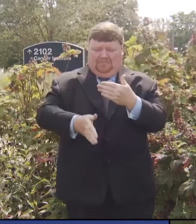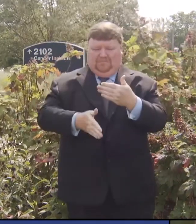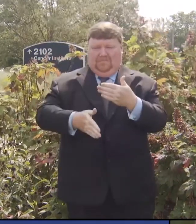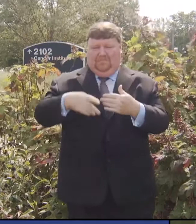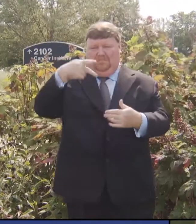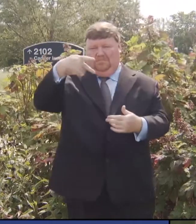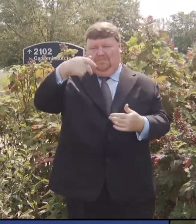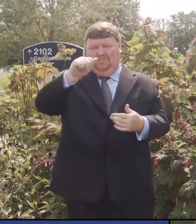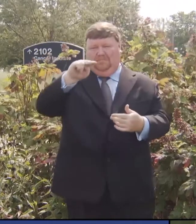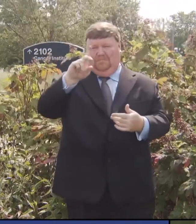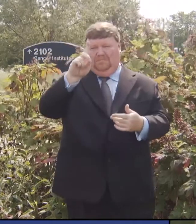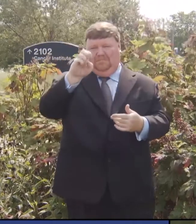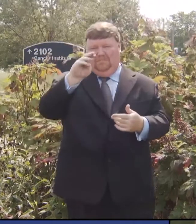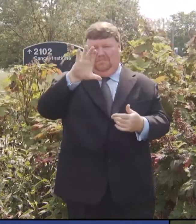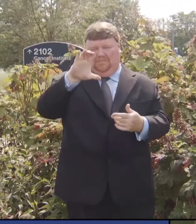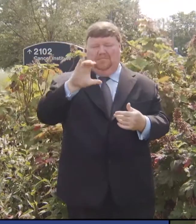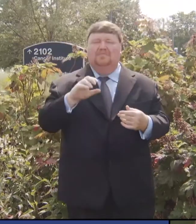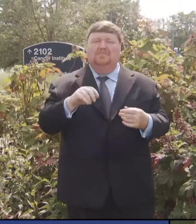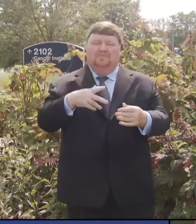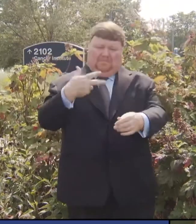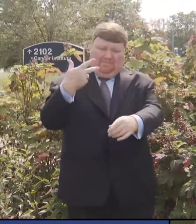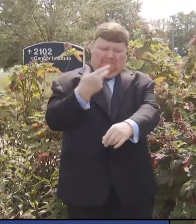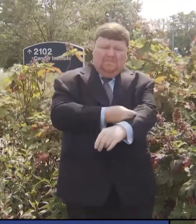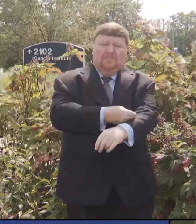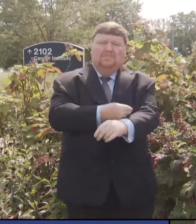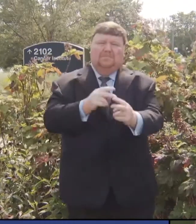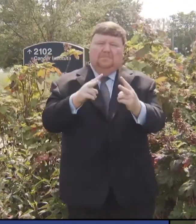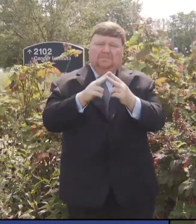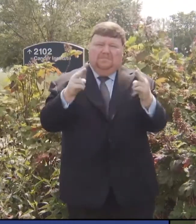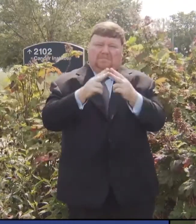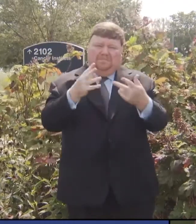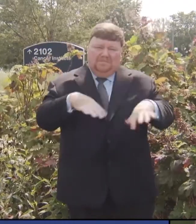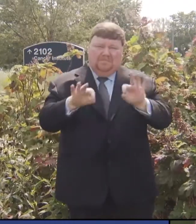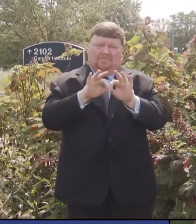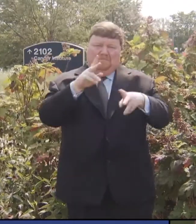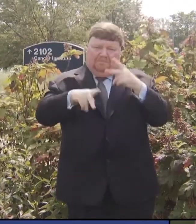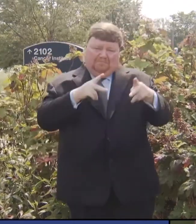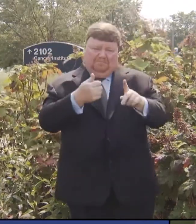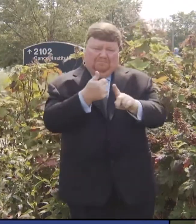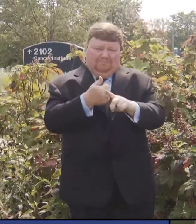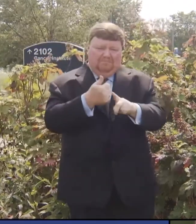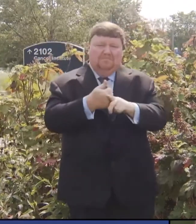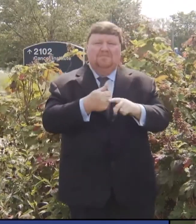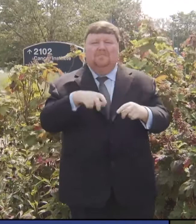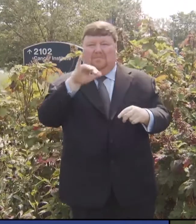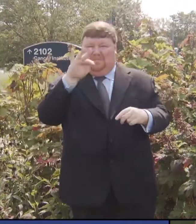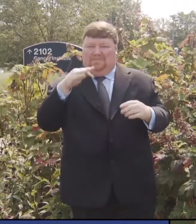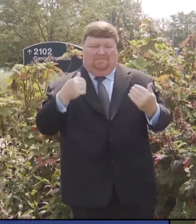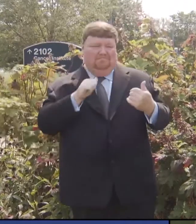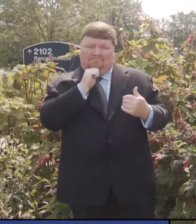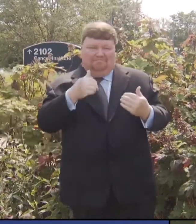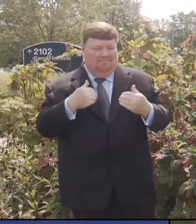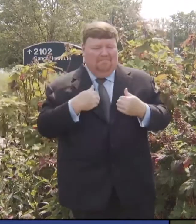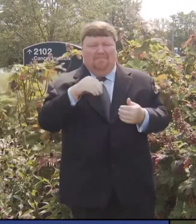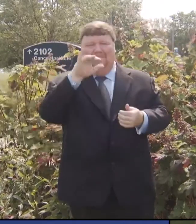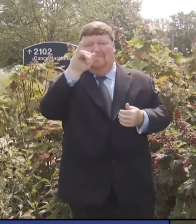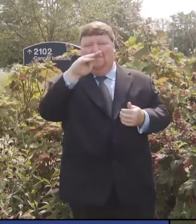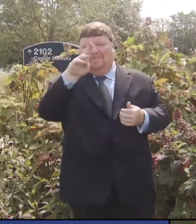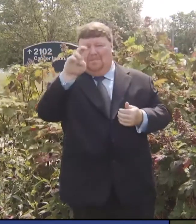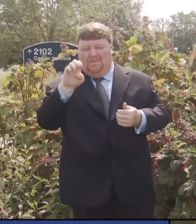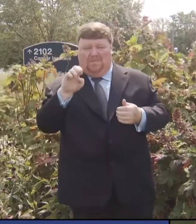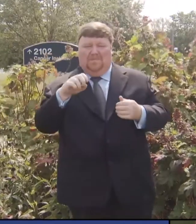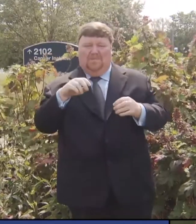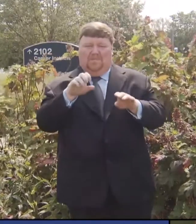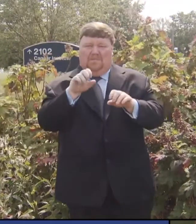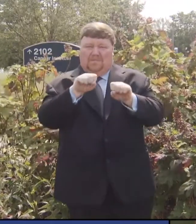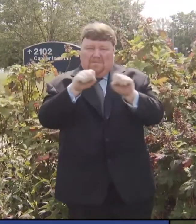are especially necessary for those who are vulnerable. They can be protected, like the immunocompromised and our children who are too young